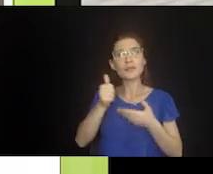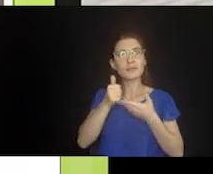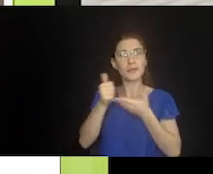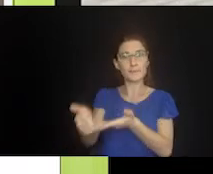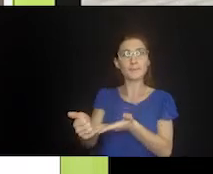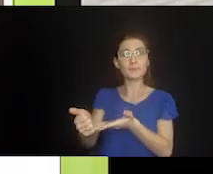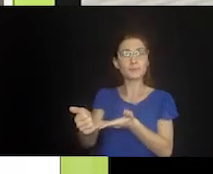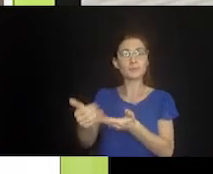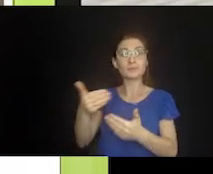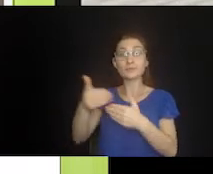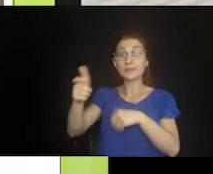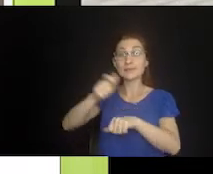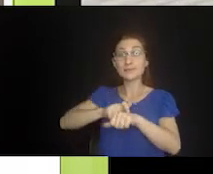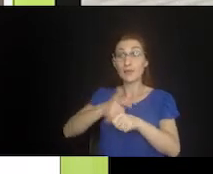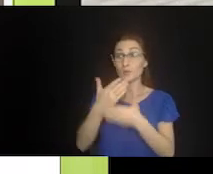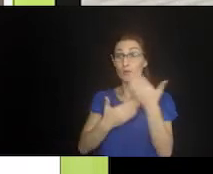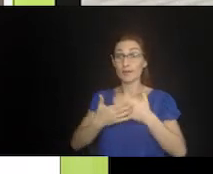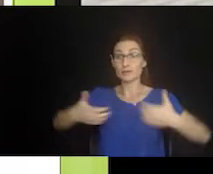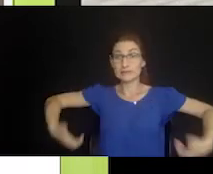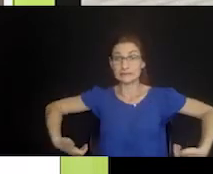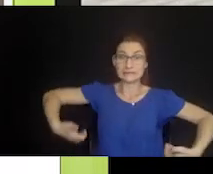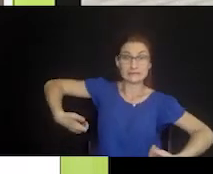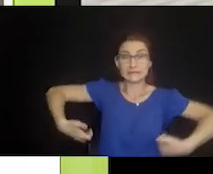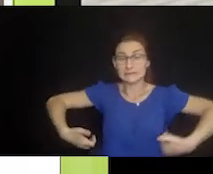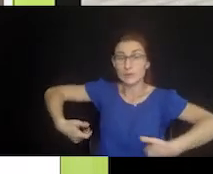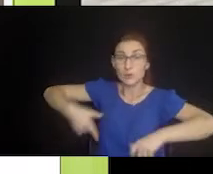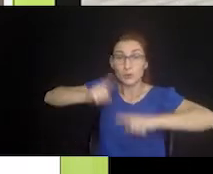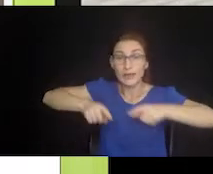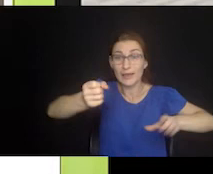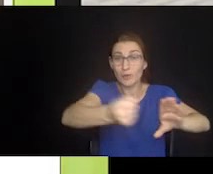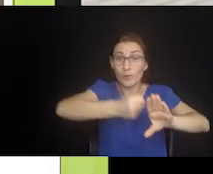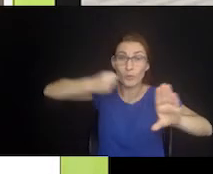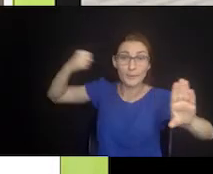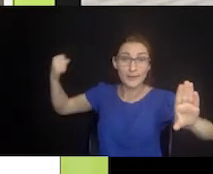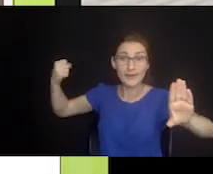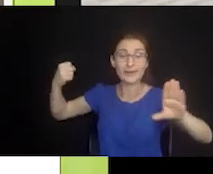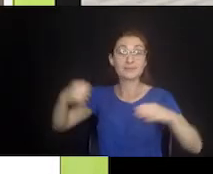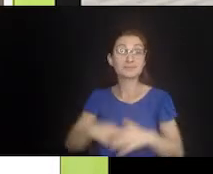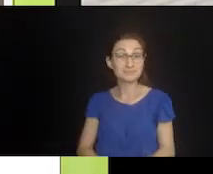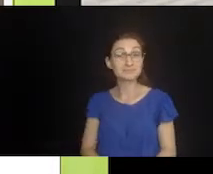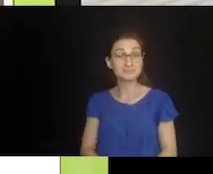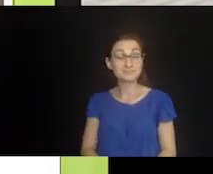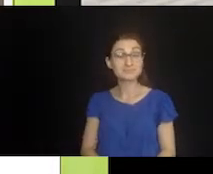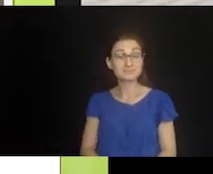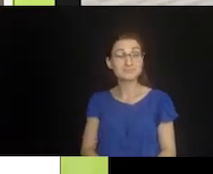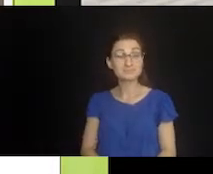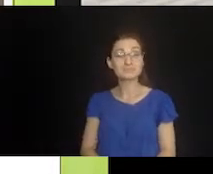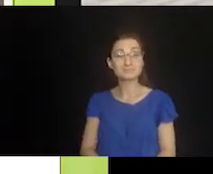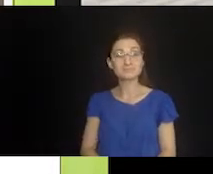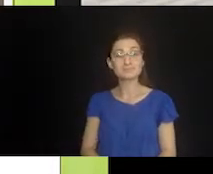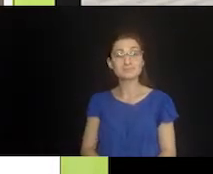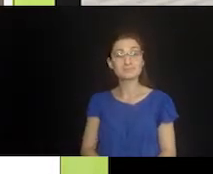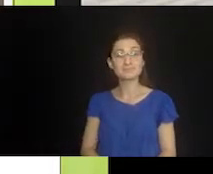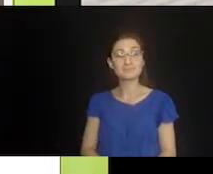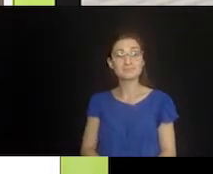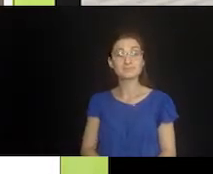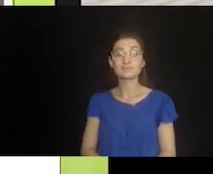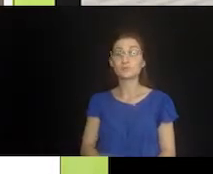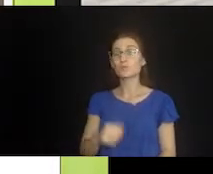wheelchairs and need help opening the door is going to help you the next time your hands are full of boxes and you can't reach the door to open